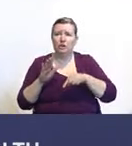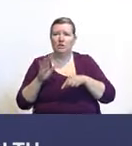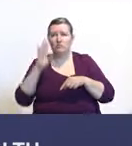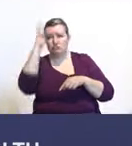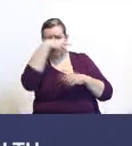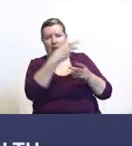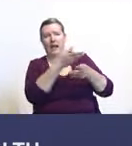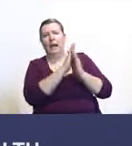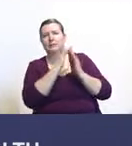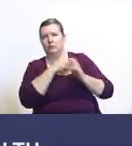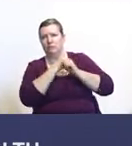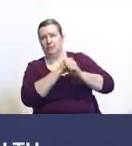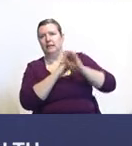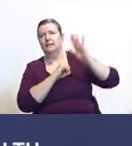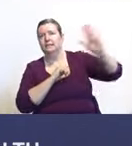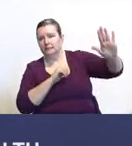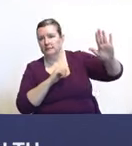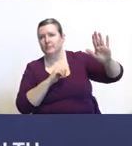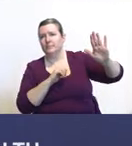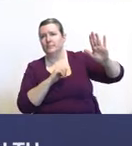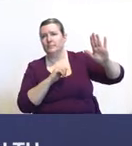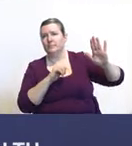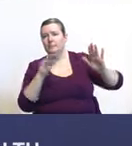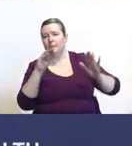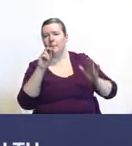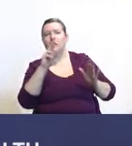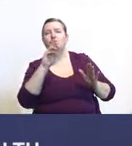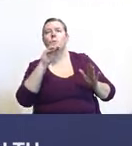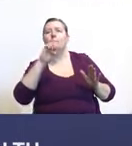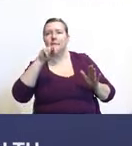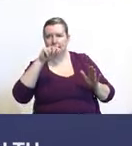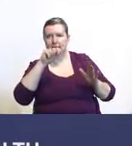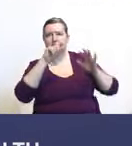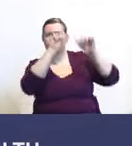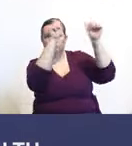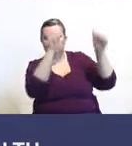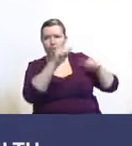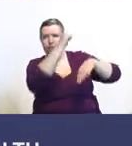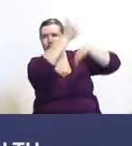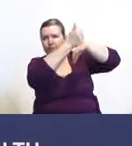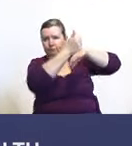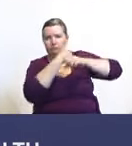which we did. And that was an American moment.